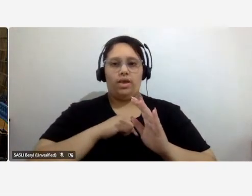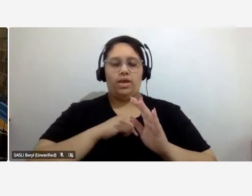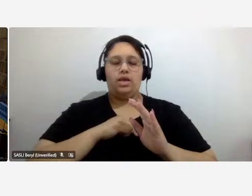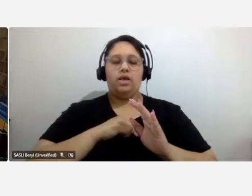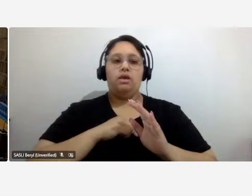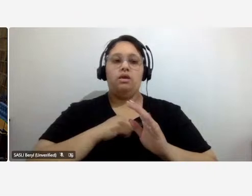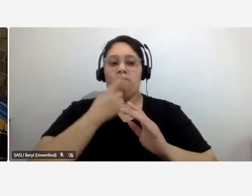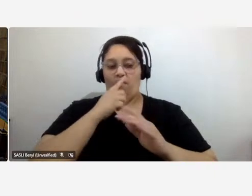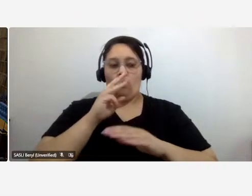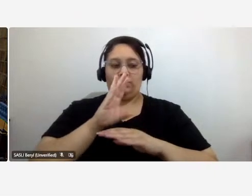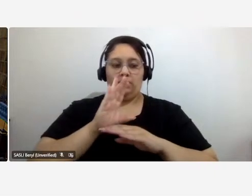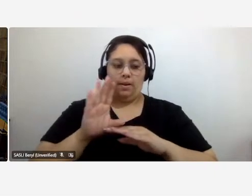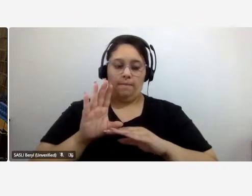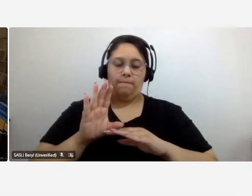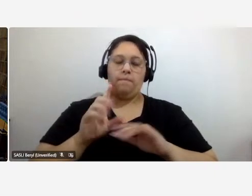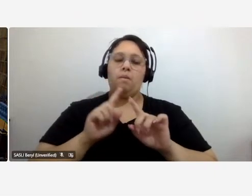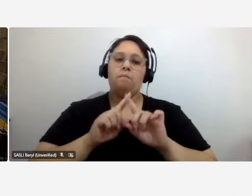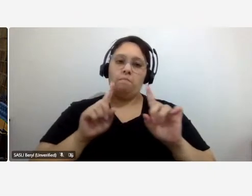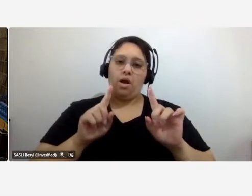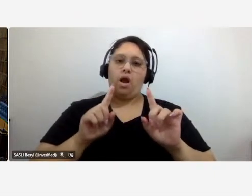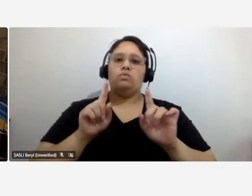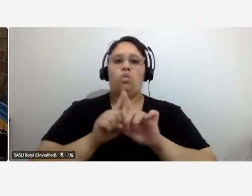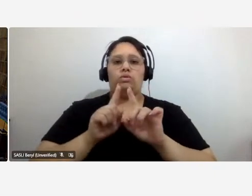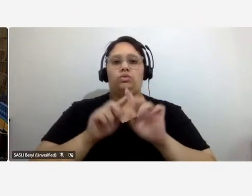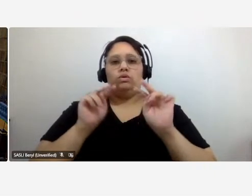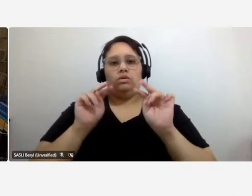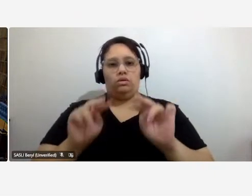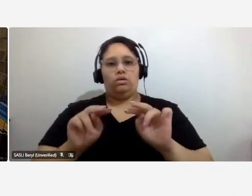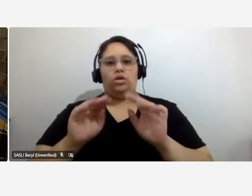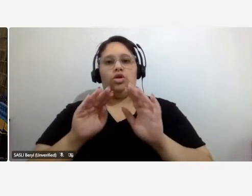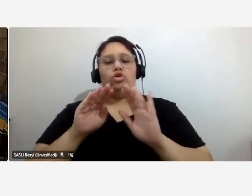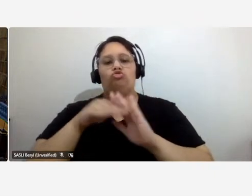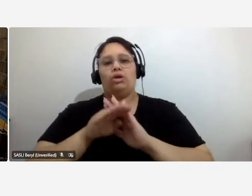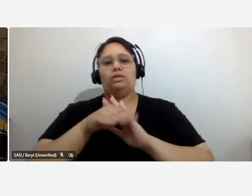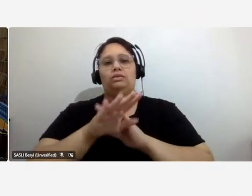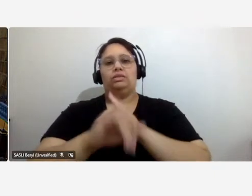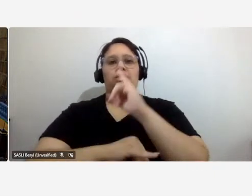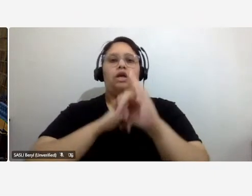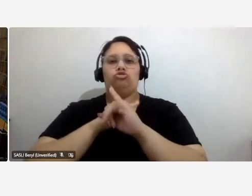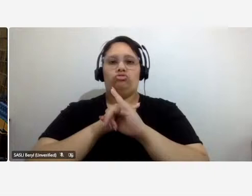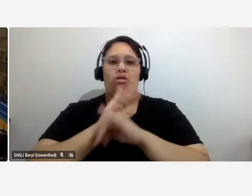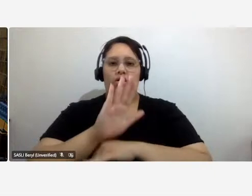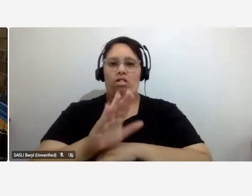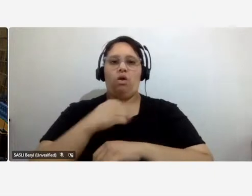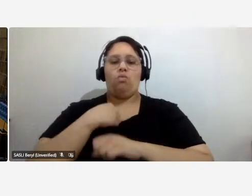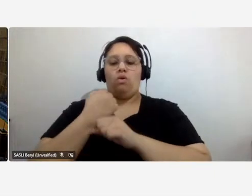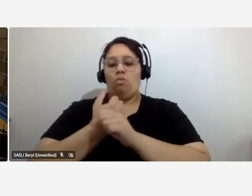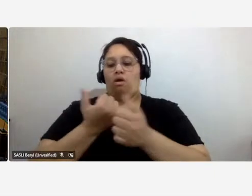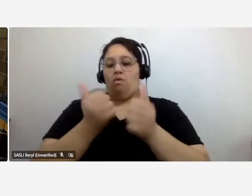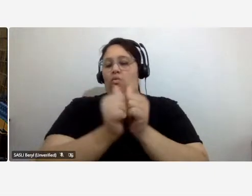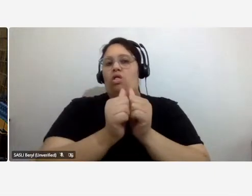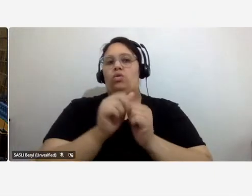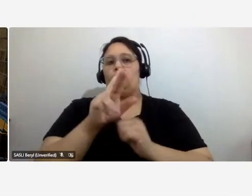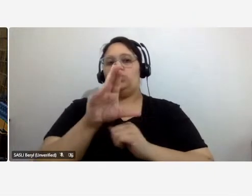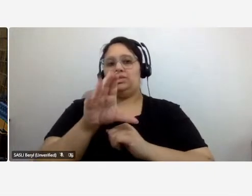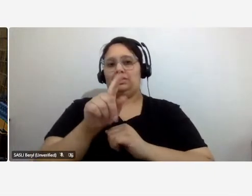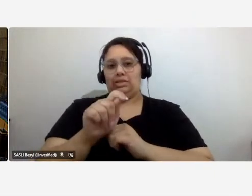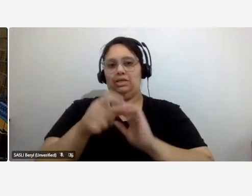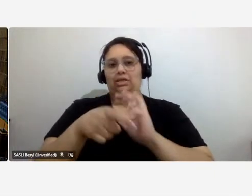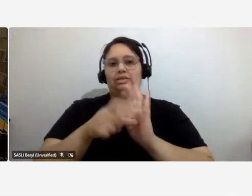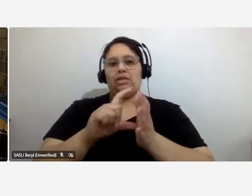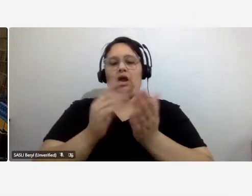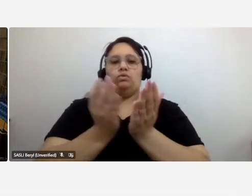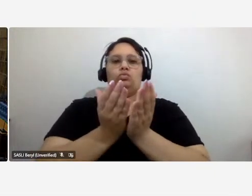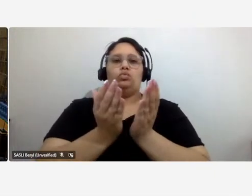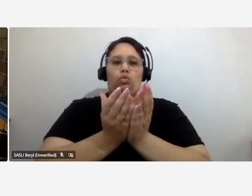For the Western Cape, but also looking at trends internationally. So we're working with the UCT Design